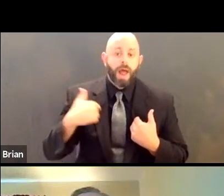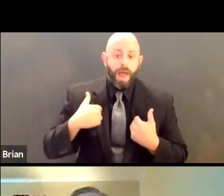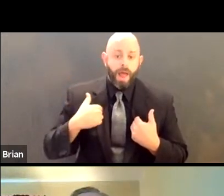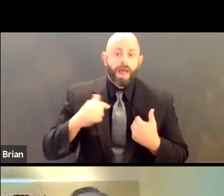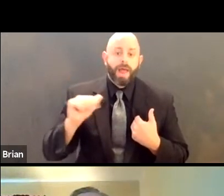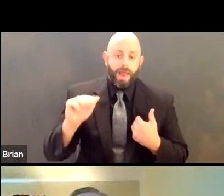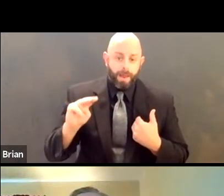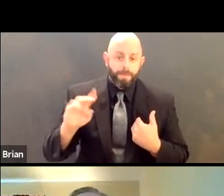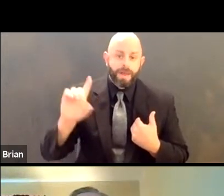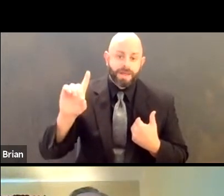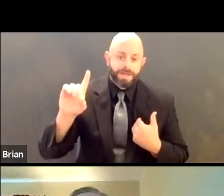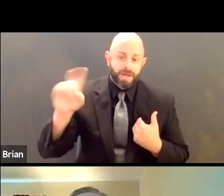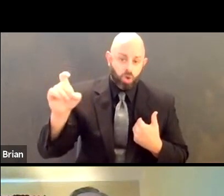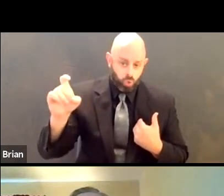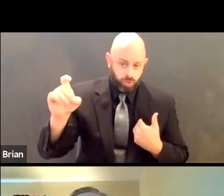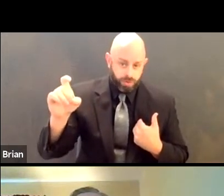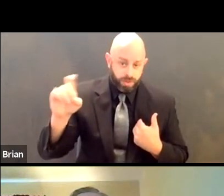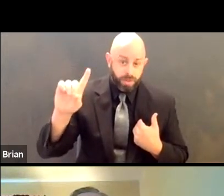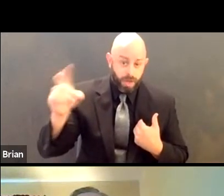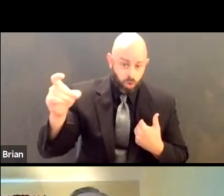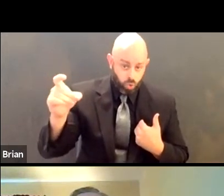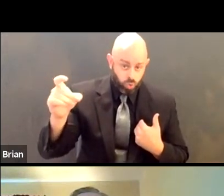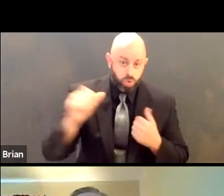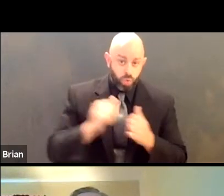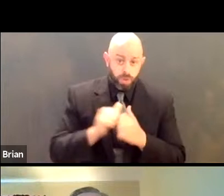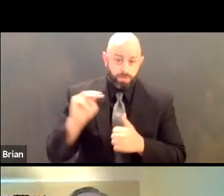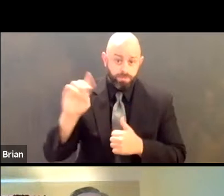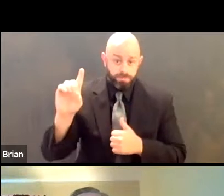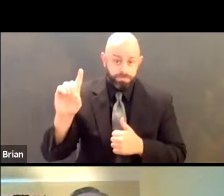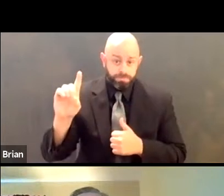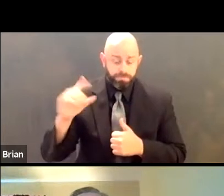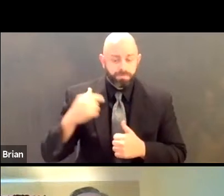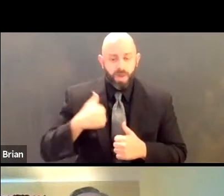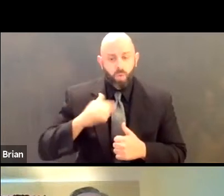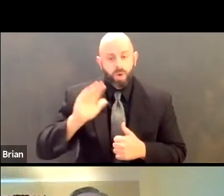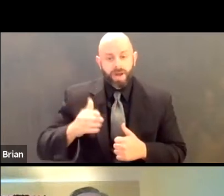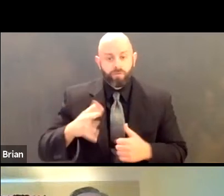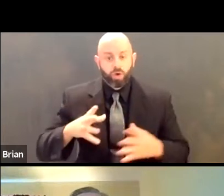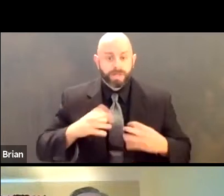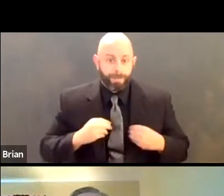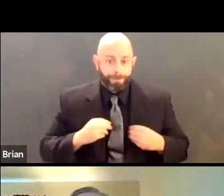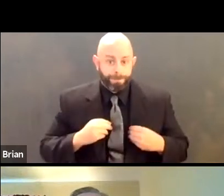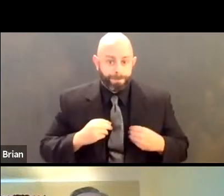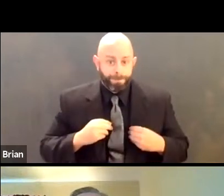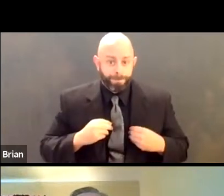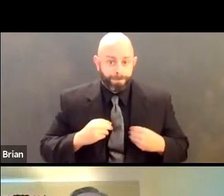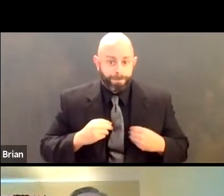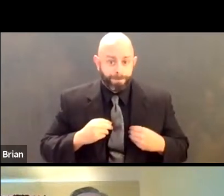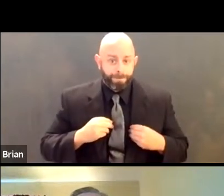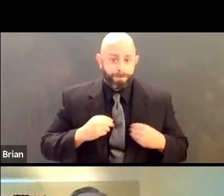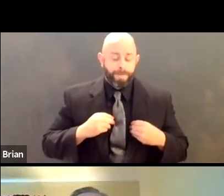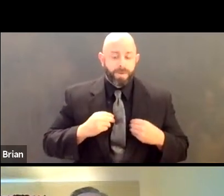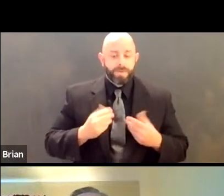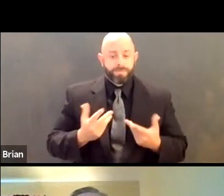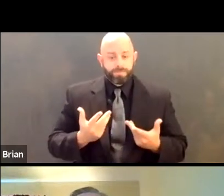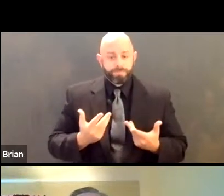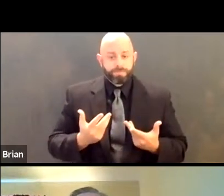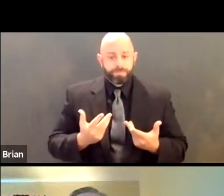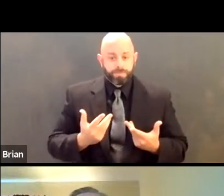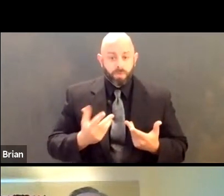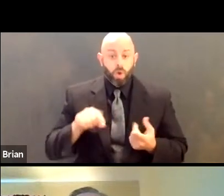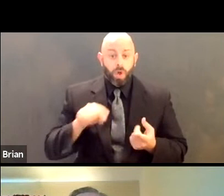dystrophy, not really accepting that. So that was a big part of it for me. And